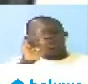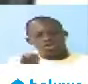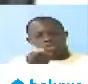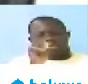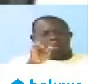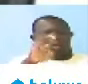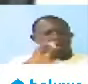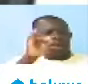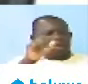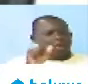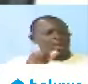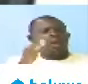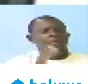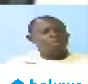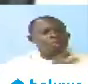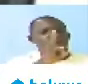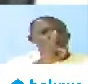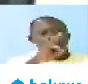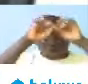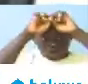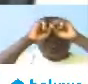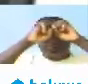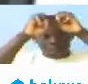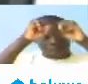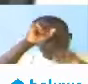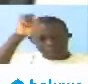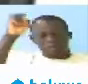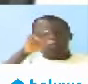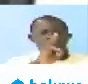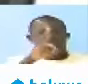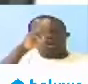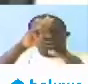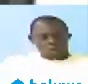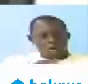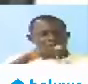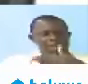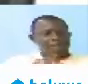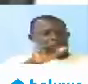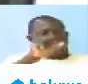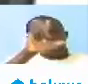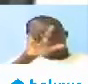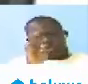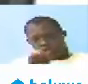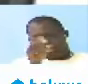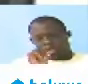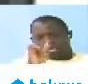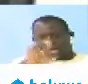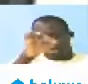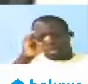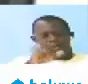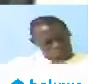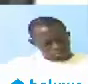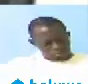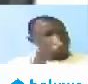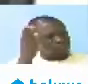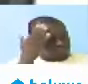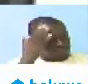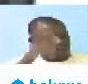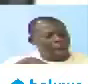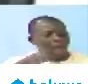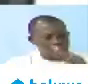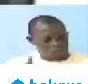government. In those days, the government which was in Algeria was aware of our coming to